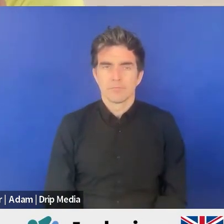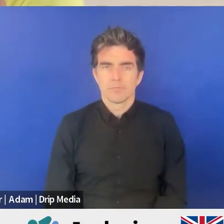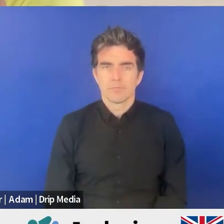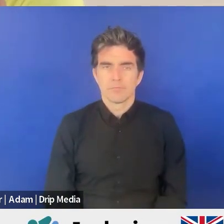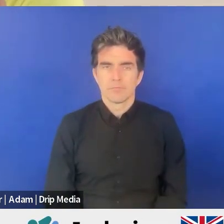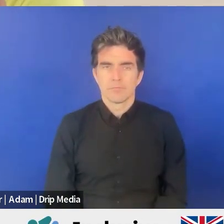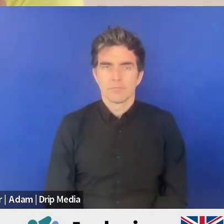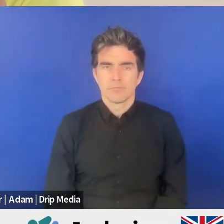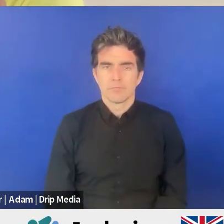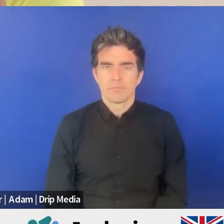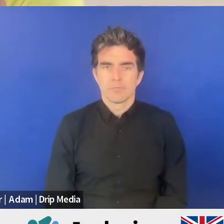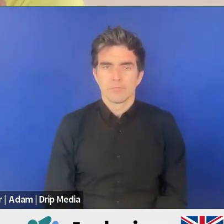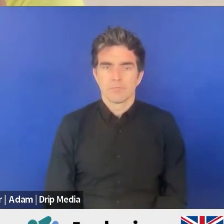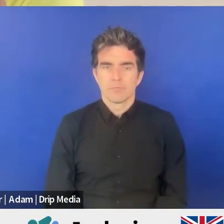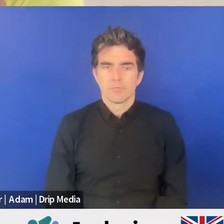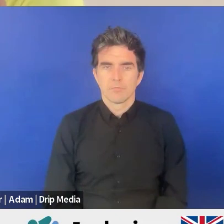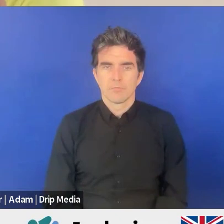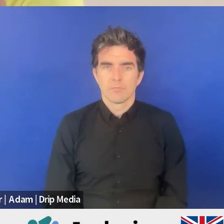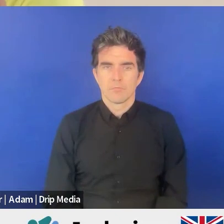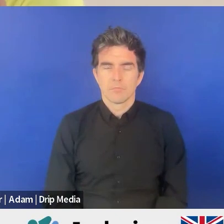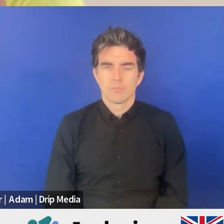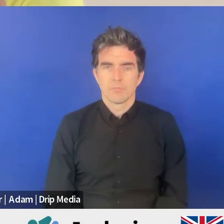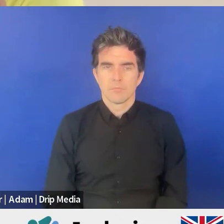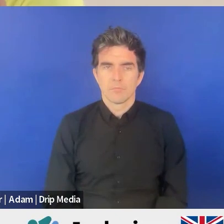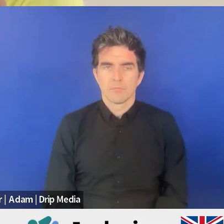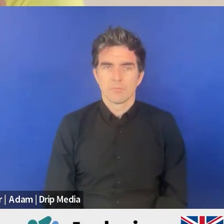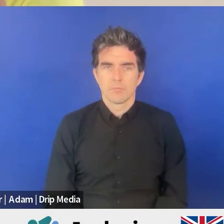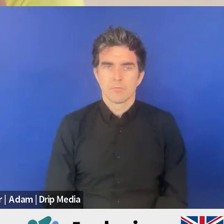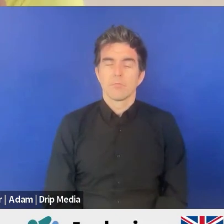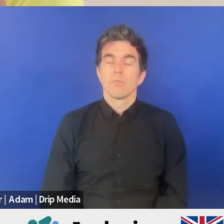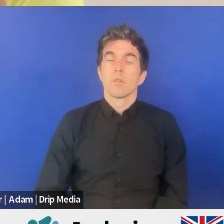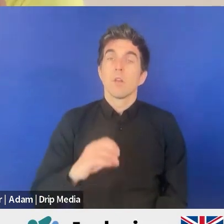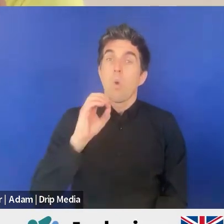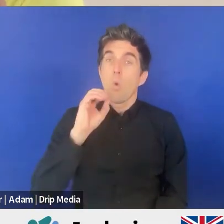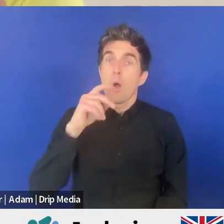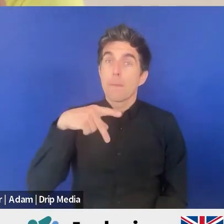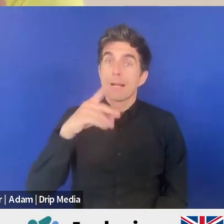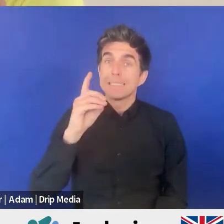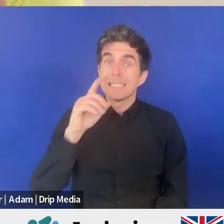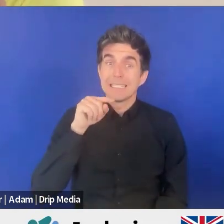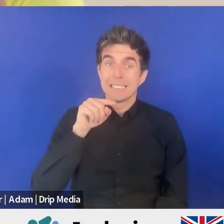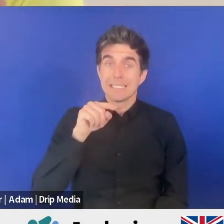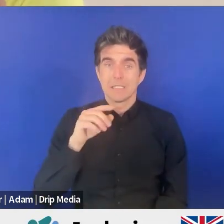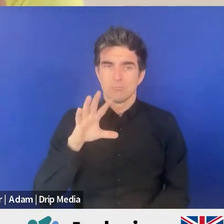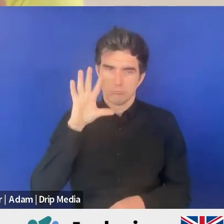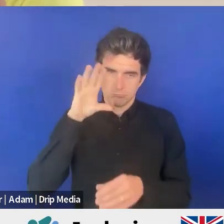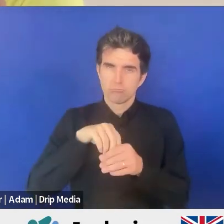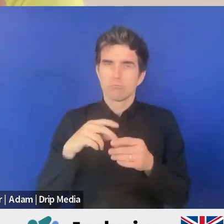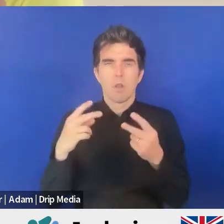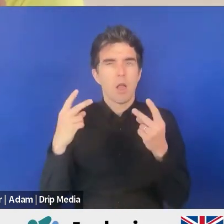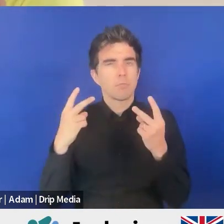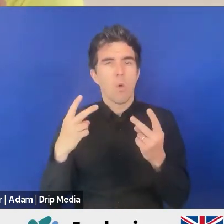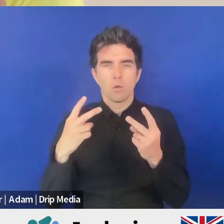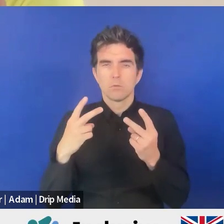OPDs should be played involved as an important role here, and must go or work together with